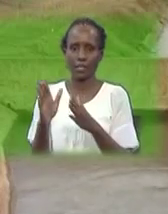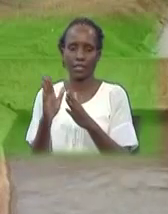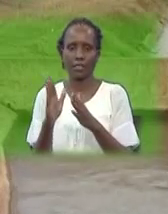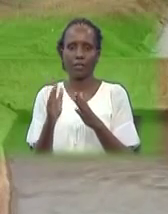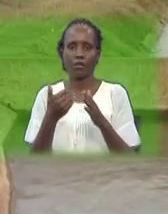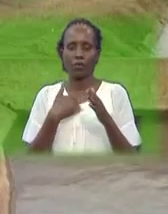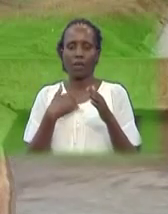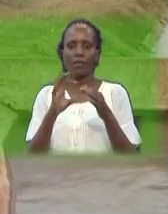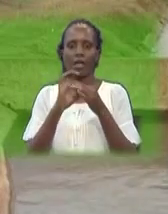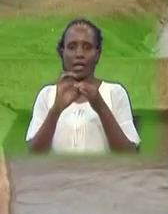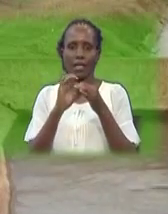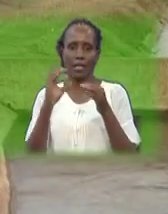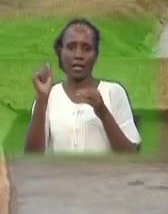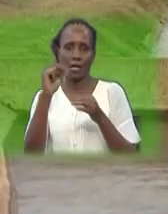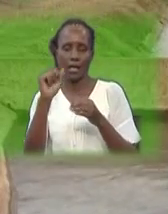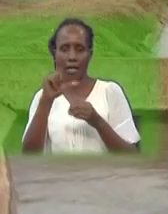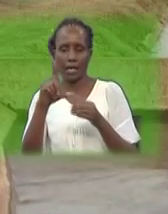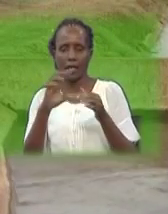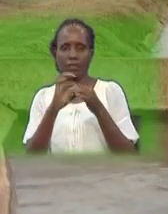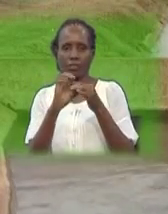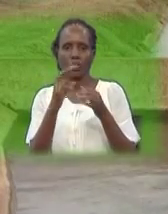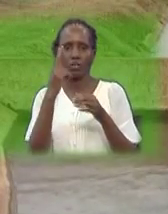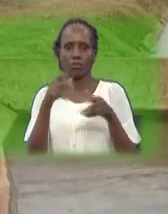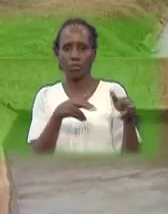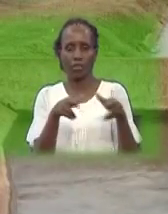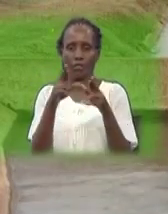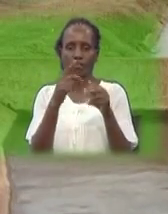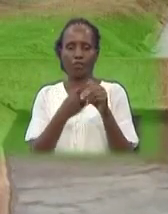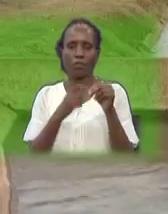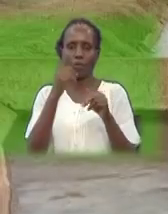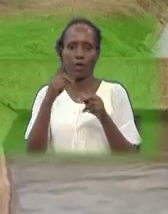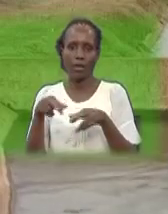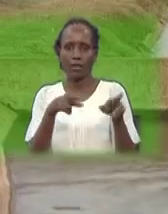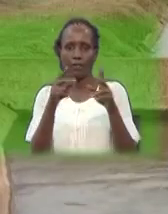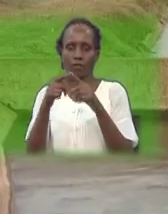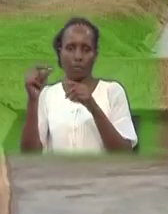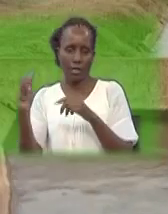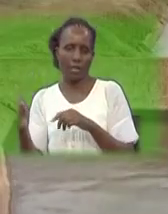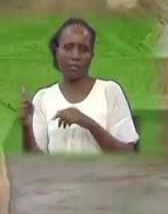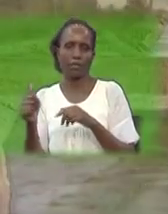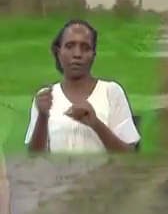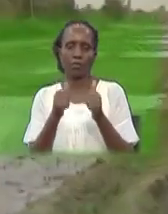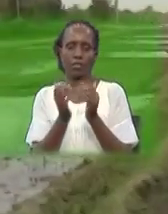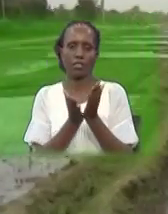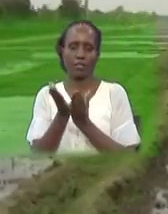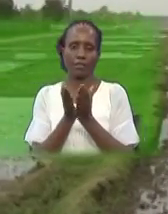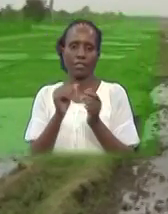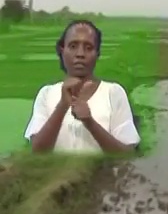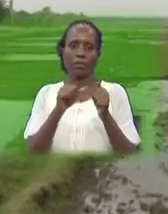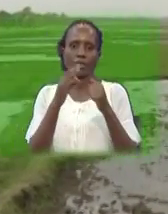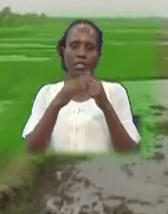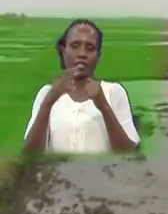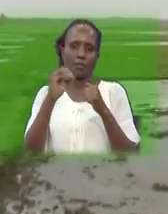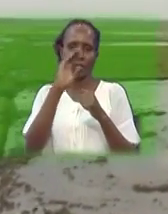There is a link canal joining the two rivers which transfers water from Nyamindi to Kiba River which serves about